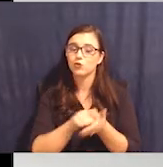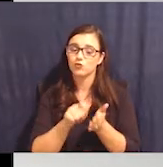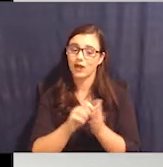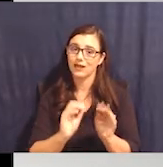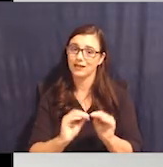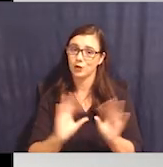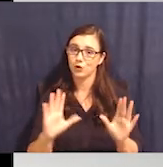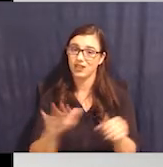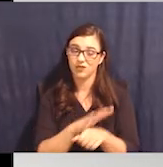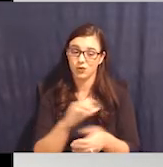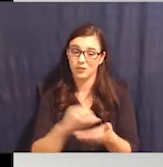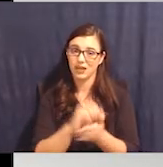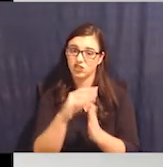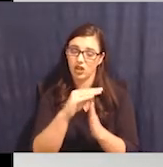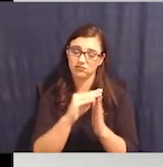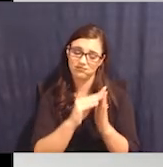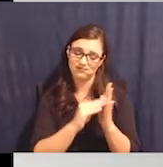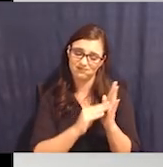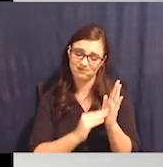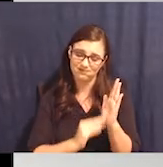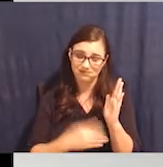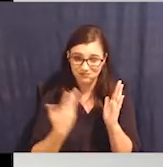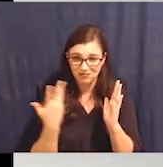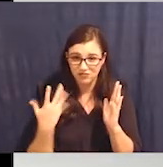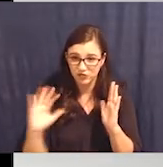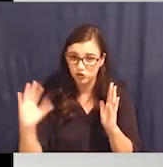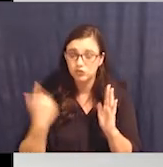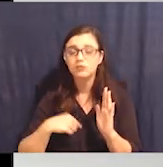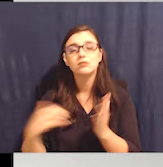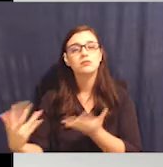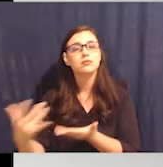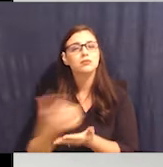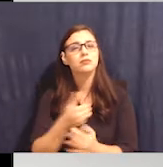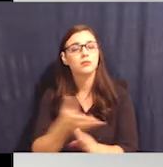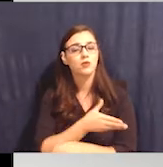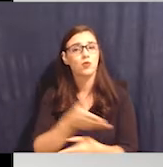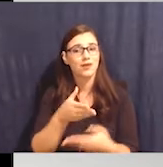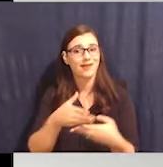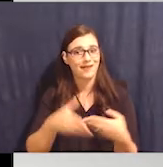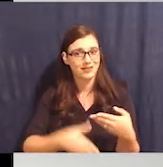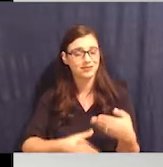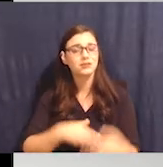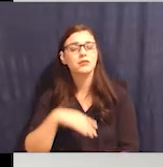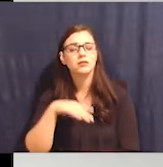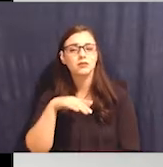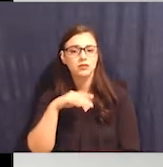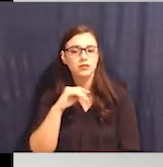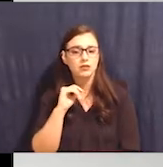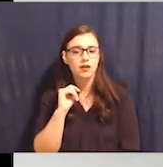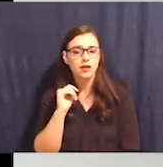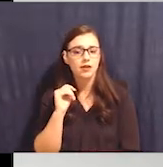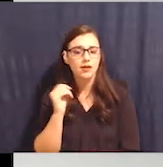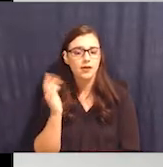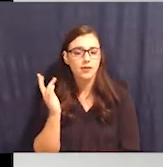write neatly, complete the whole page, then when we collect them before the end,